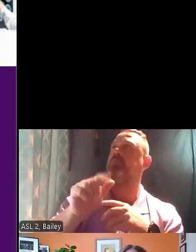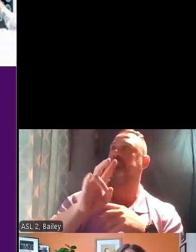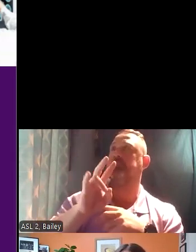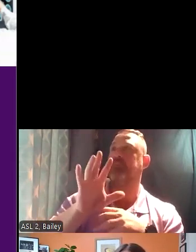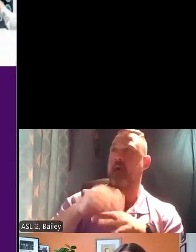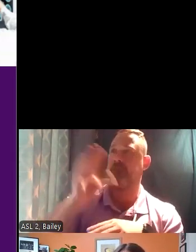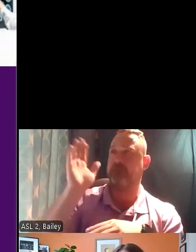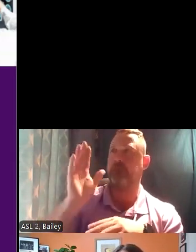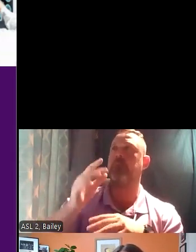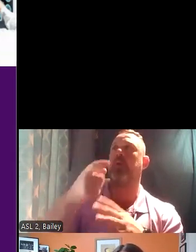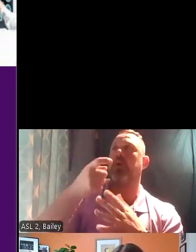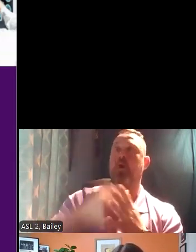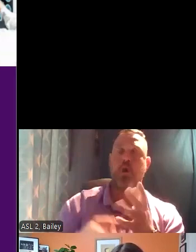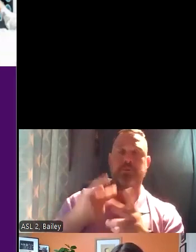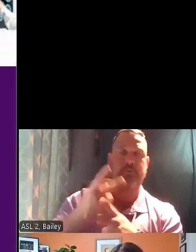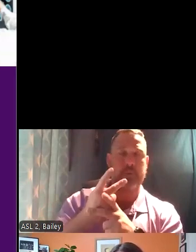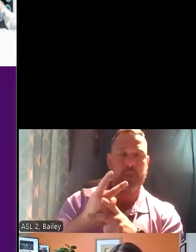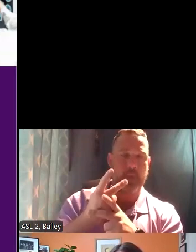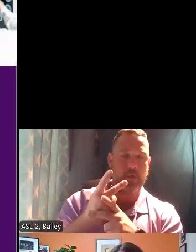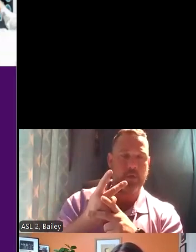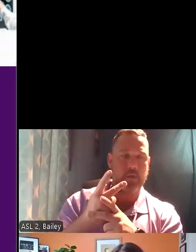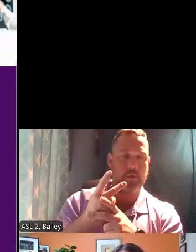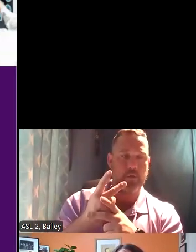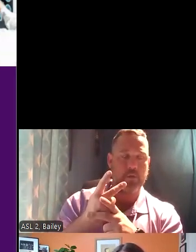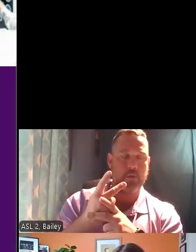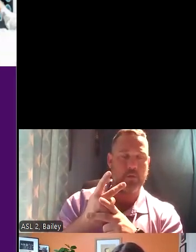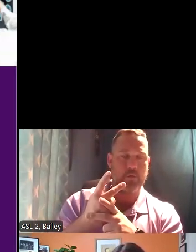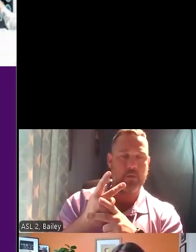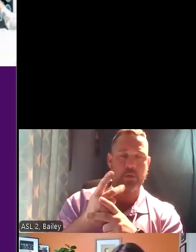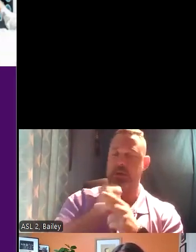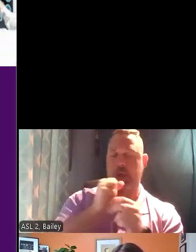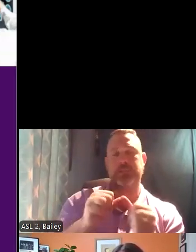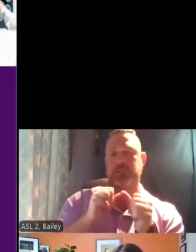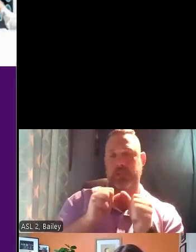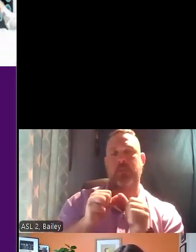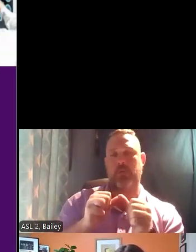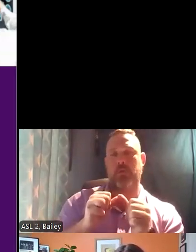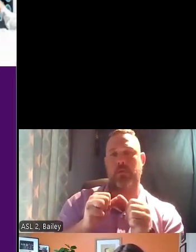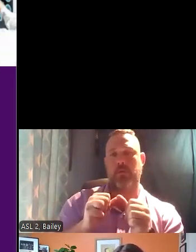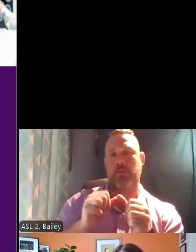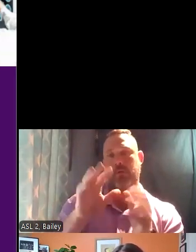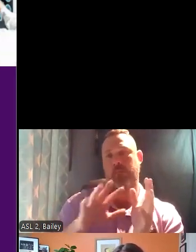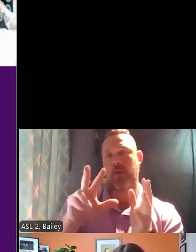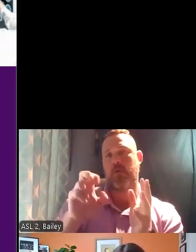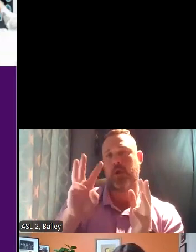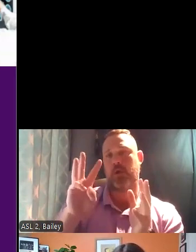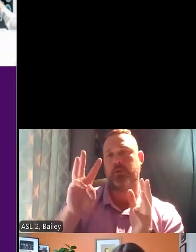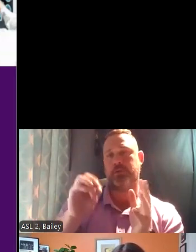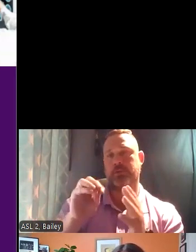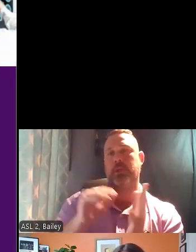that the cost of care is absolutely unsustainable, reaching about $360 billion.